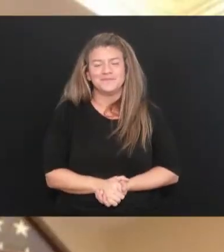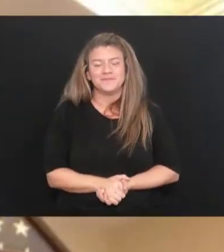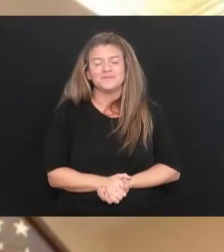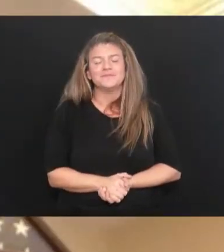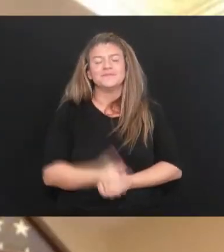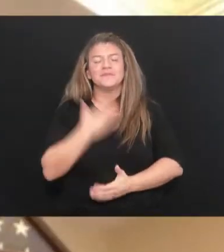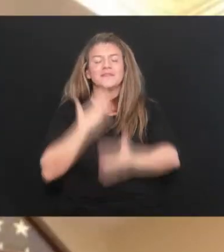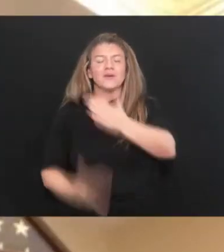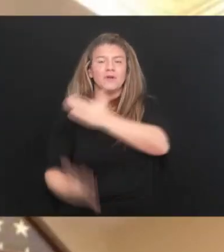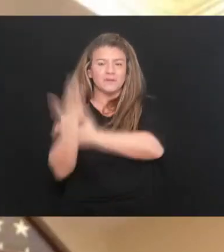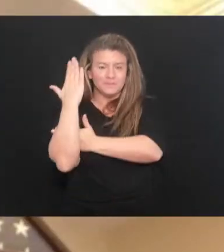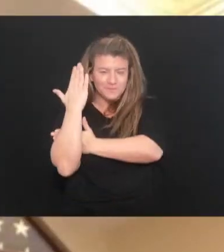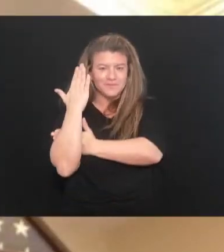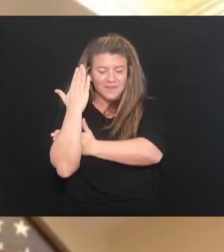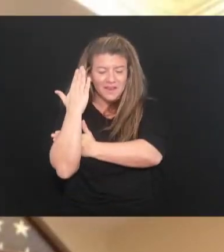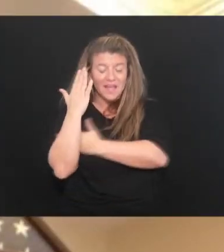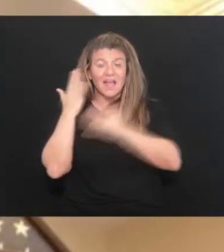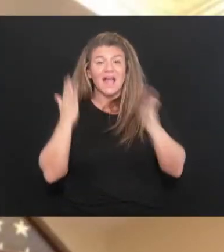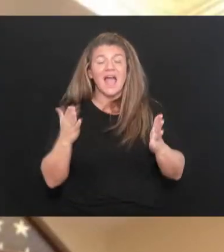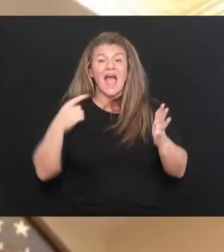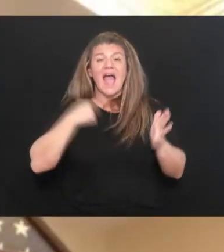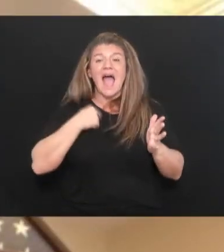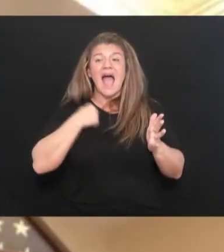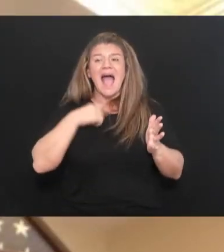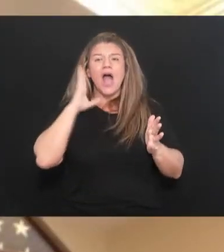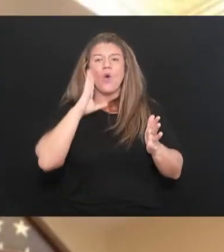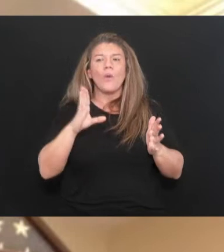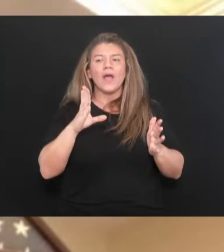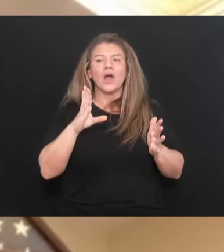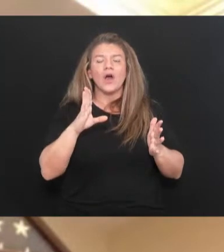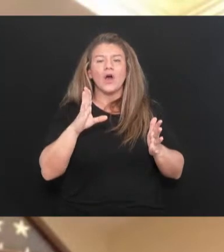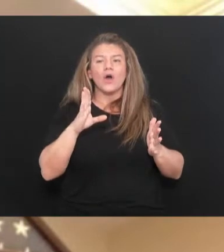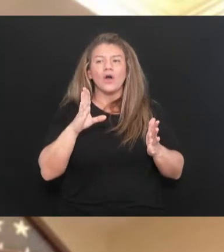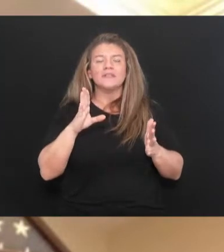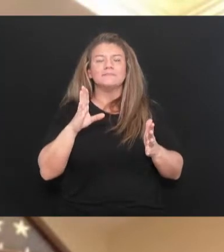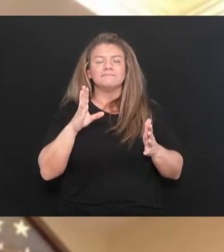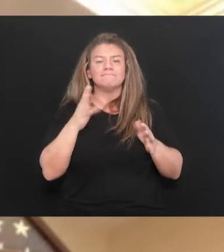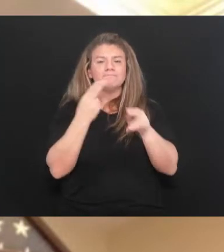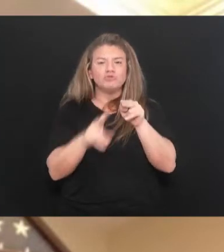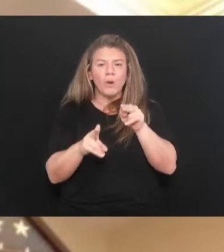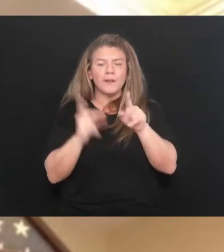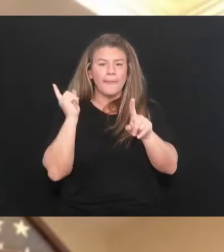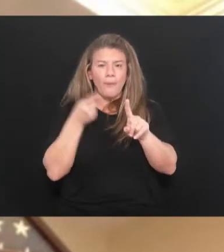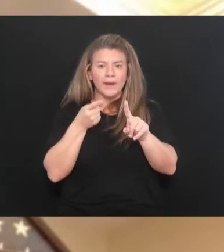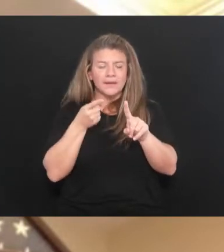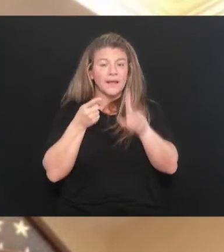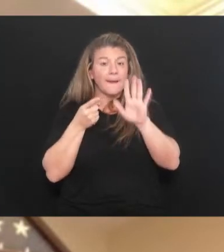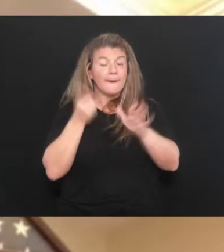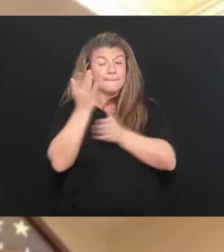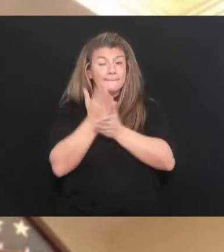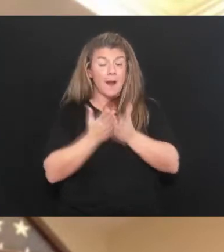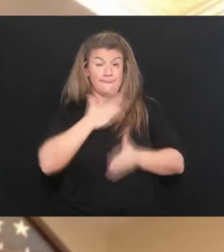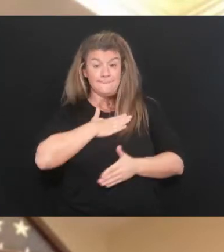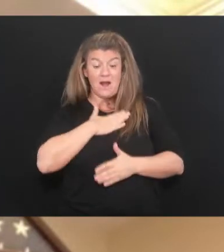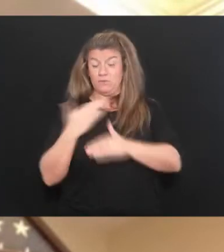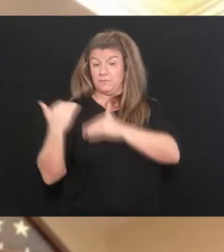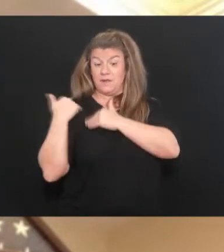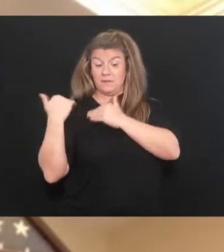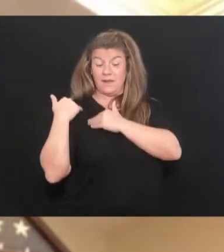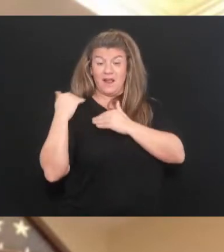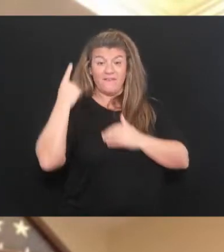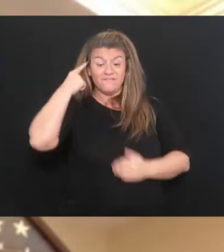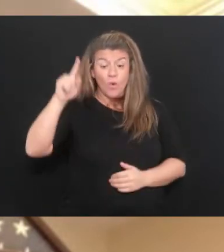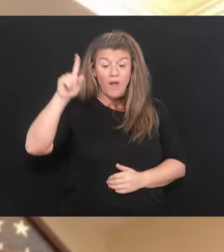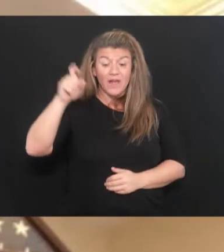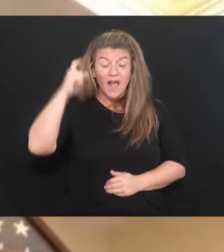Good morning. I'm going to be succinct and to the point. Part of my responsibility to the